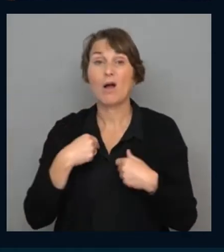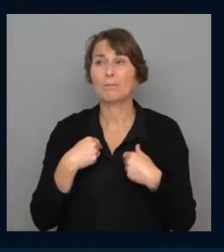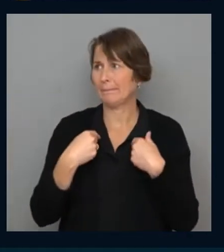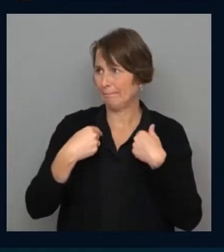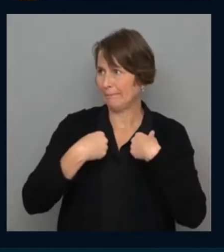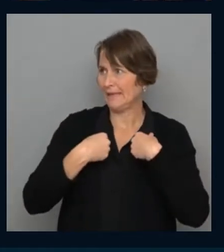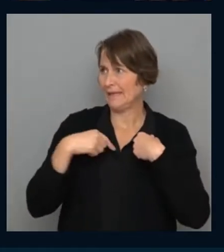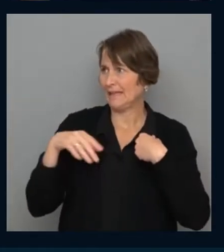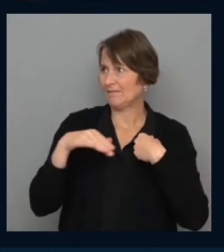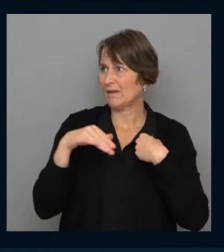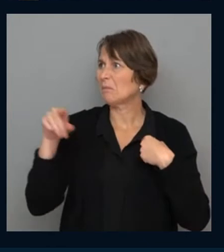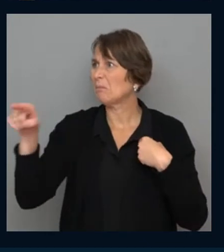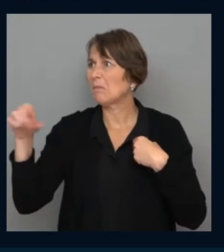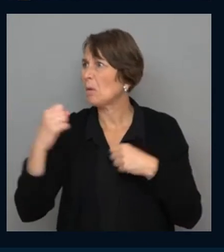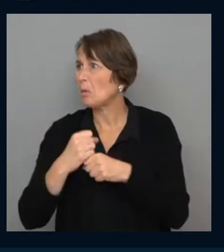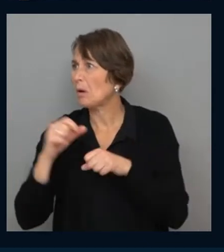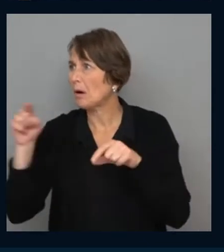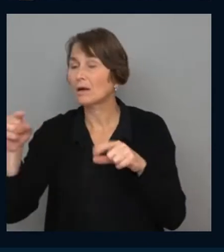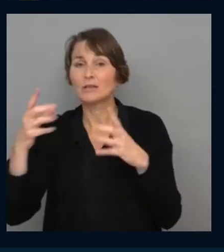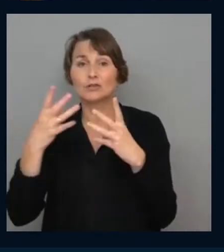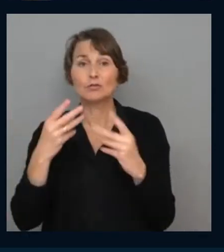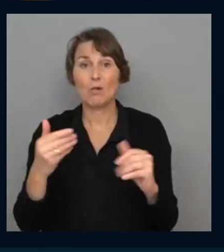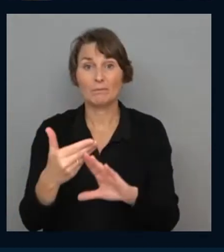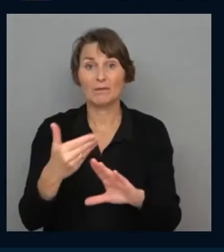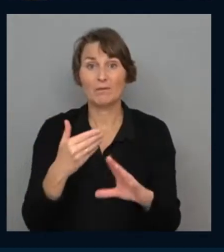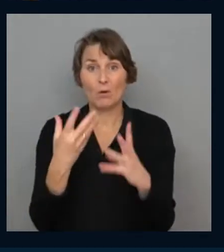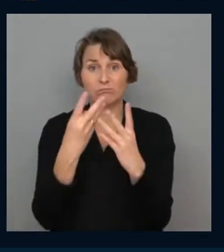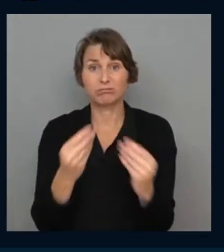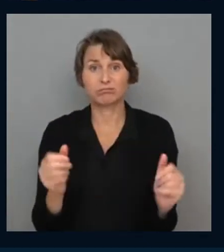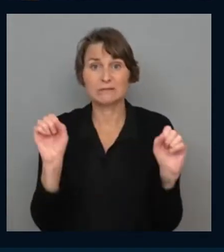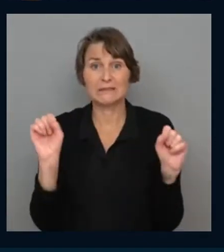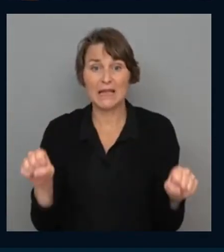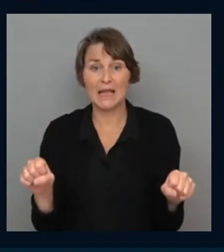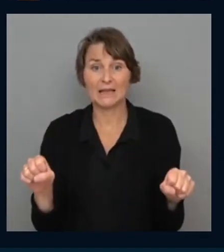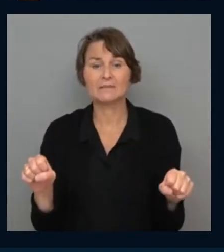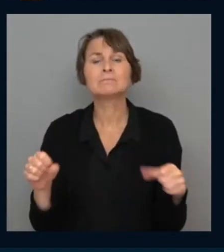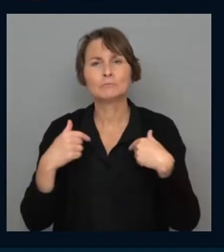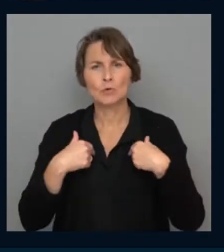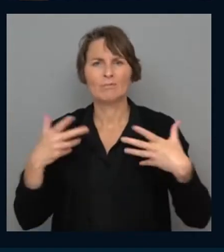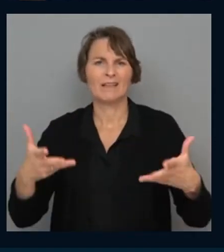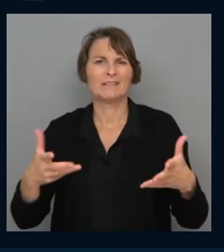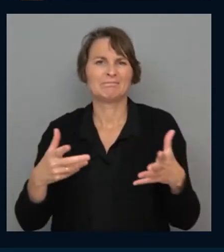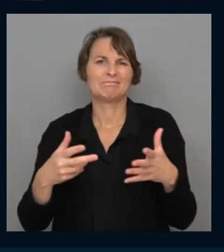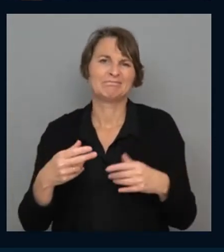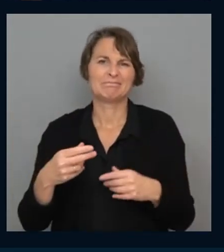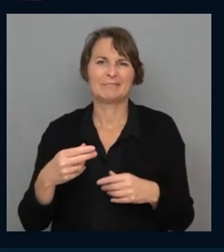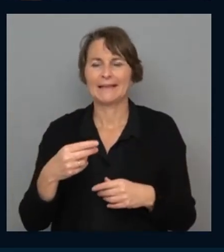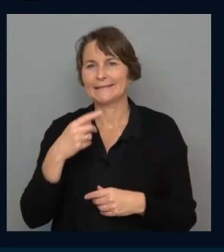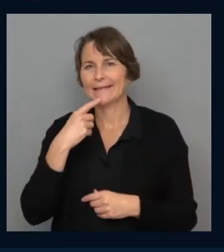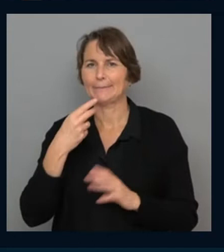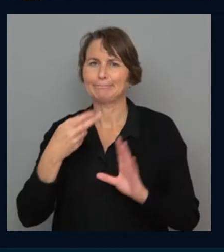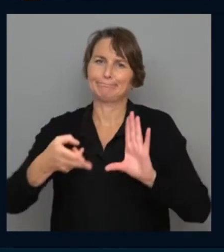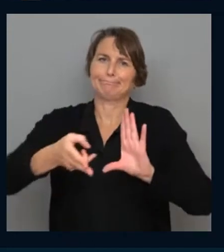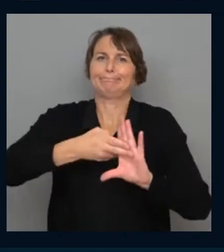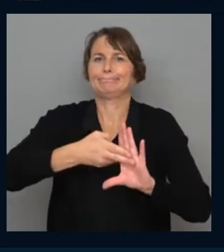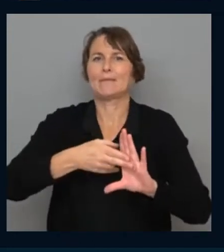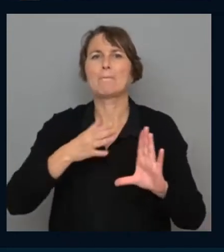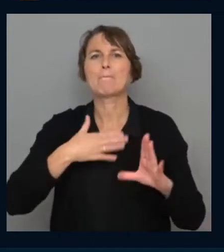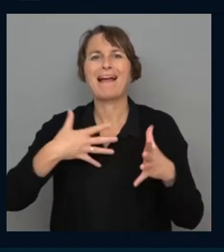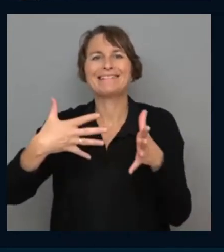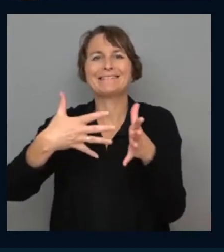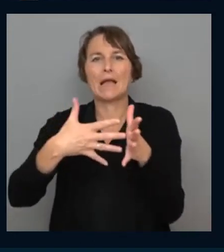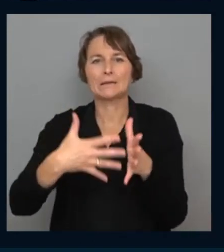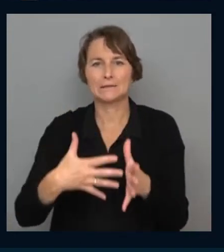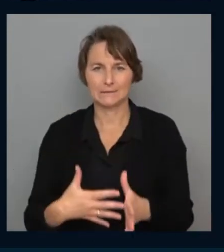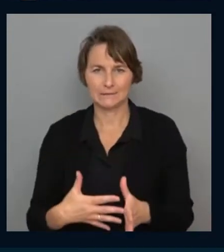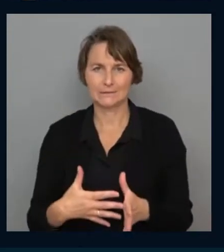doesn't work in production, we can resolve, right? So I can just call this my test environment. And you can see here that it will give it, the Tailwind